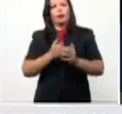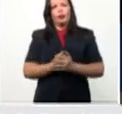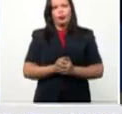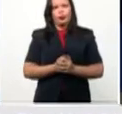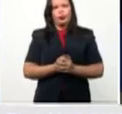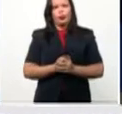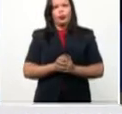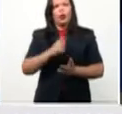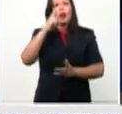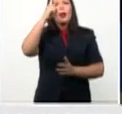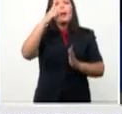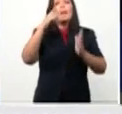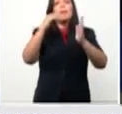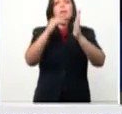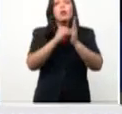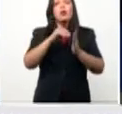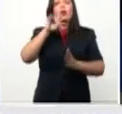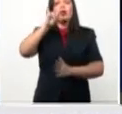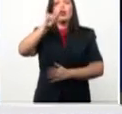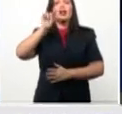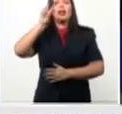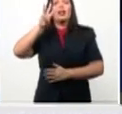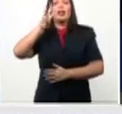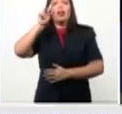case, totaling